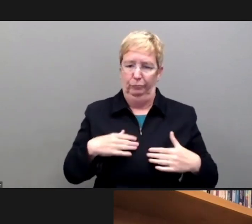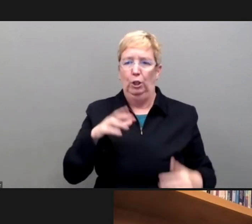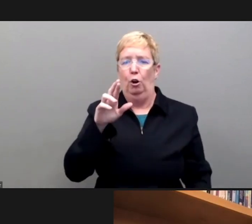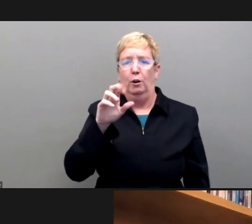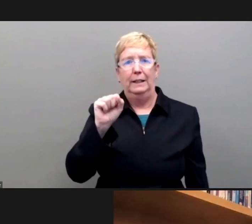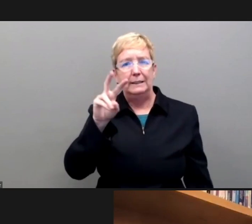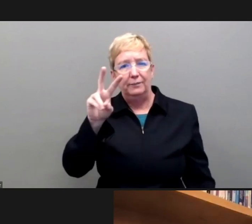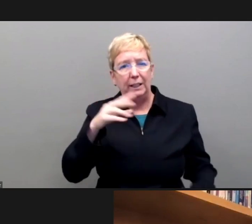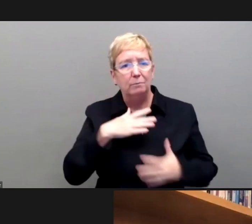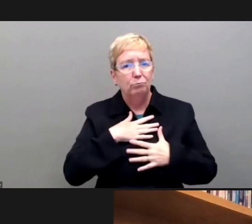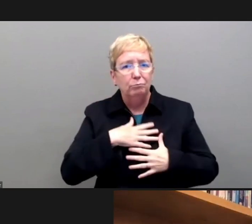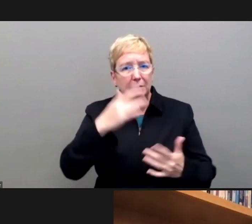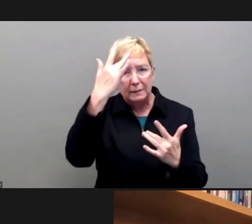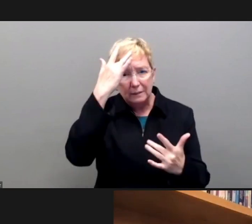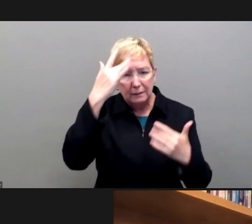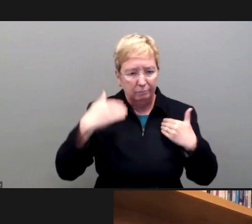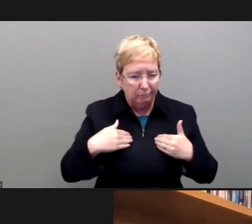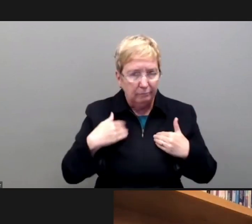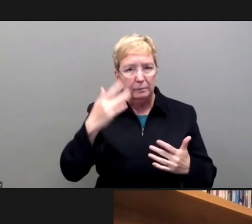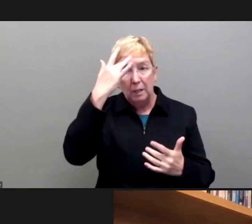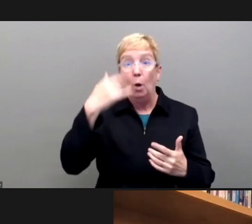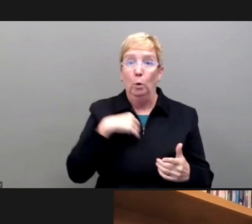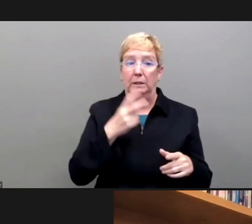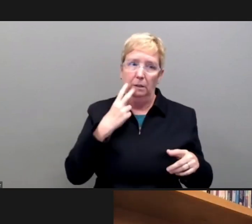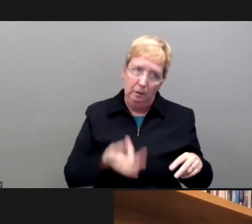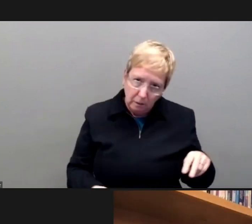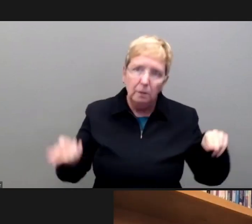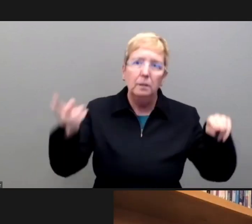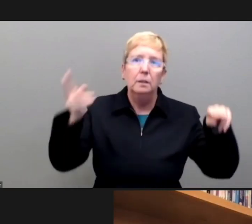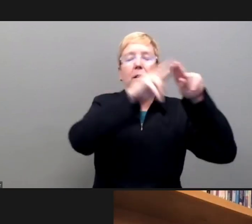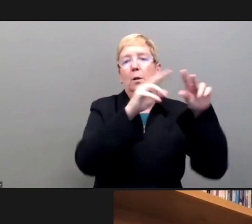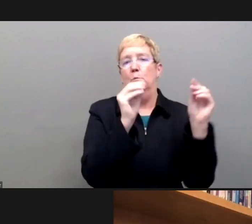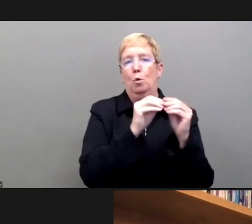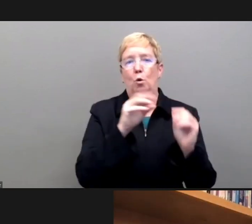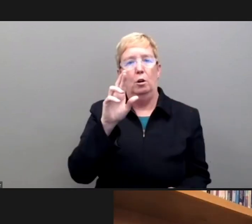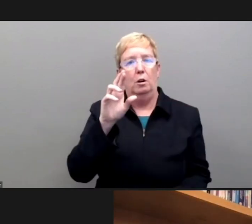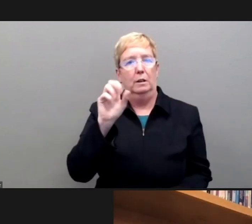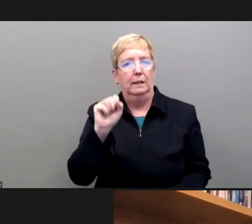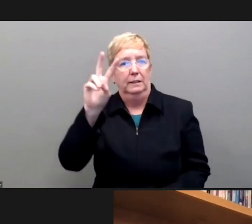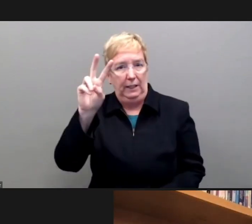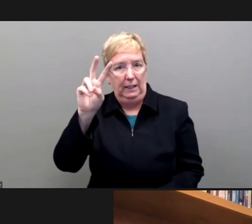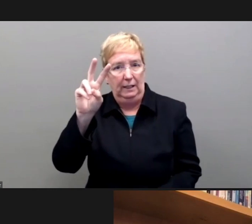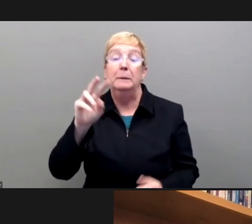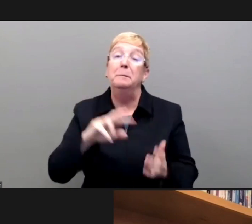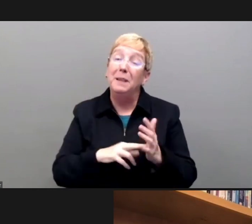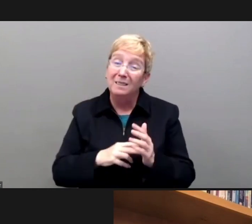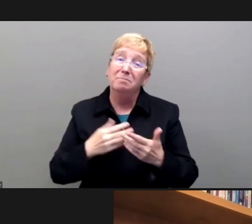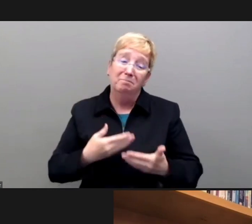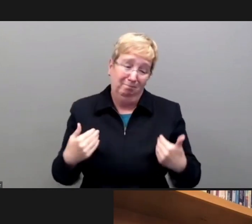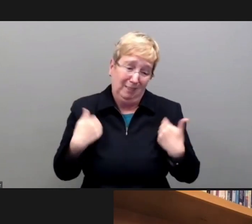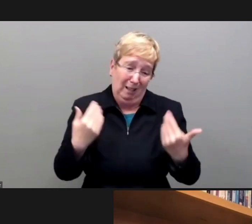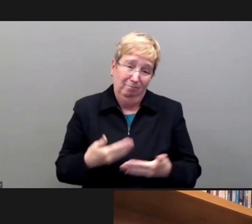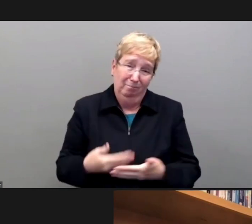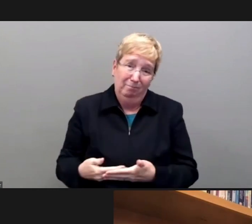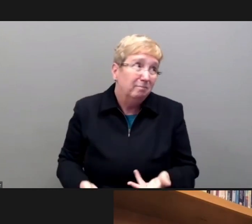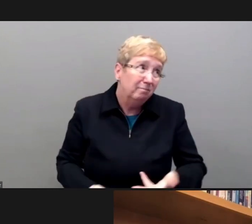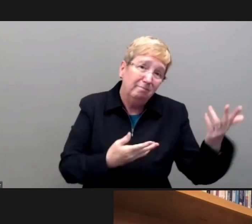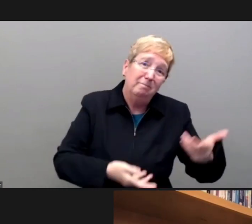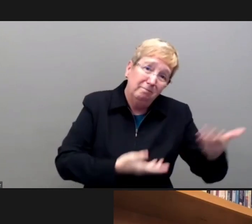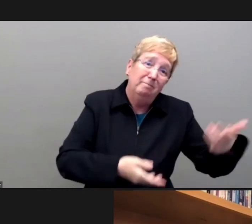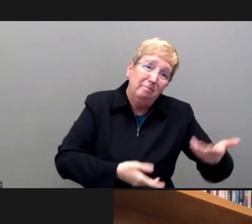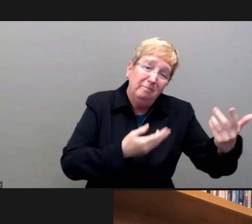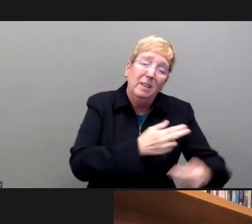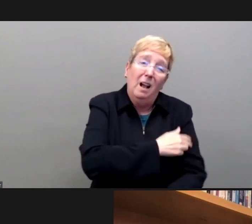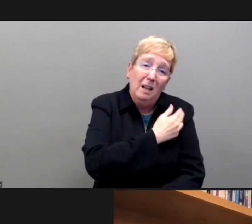and we're seeing a huge uptick in the number of those cases that require hospitalization. We just know we have risks in this state